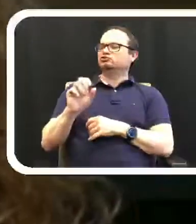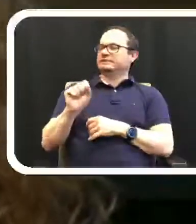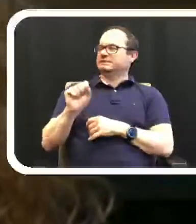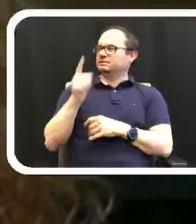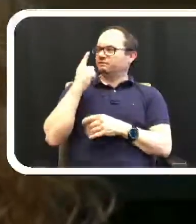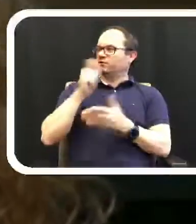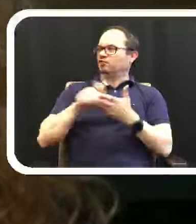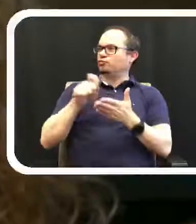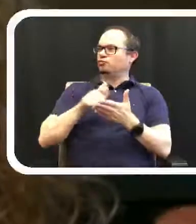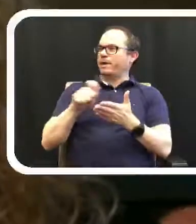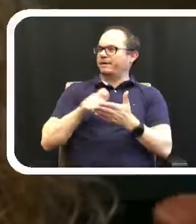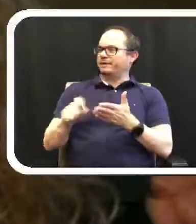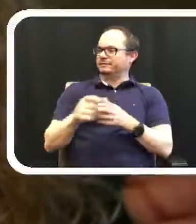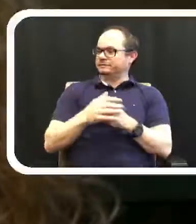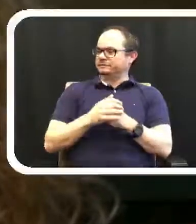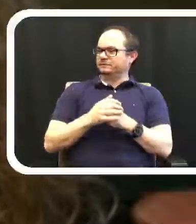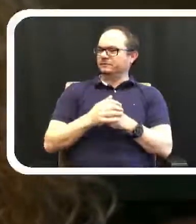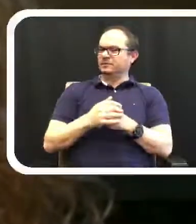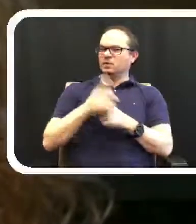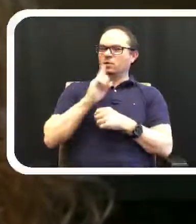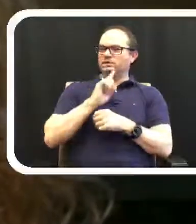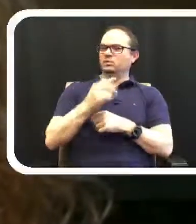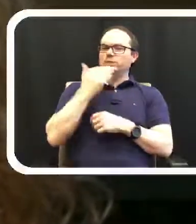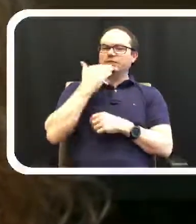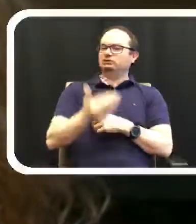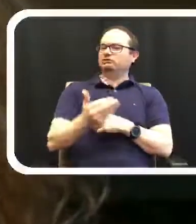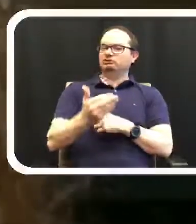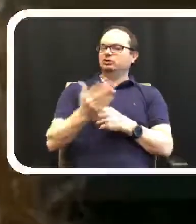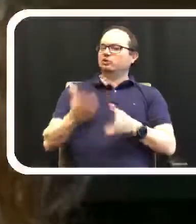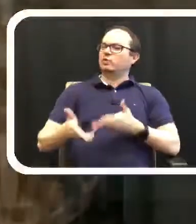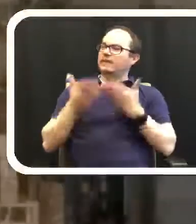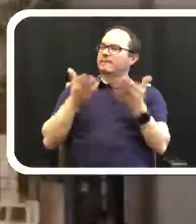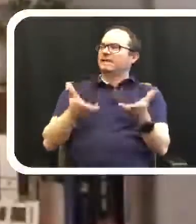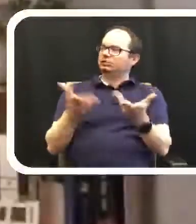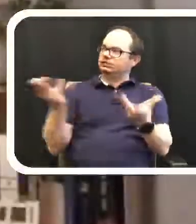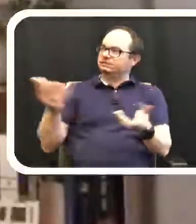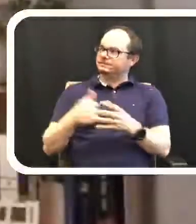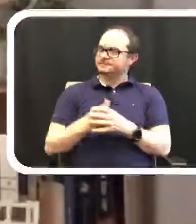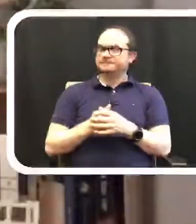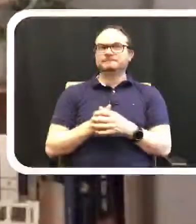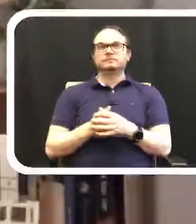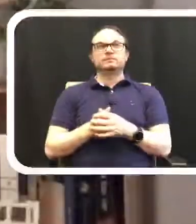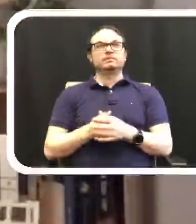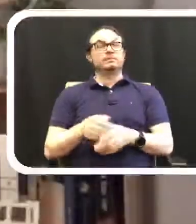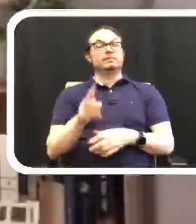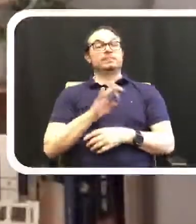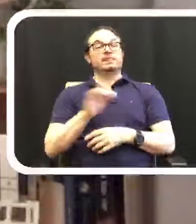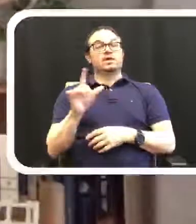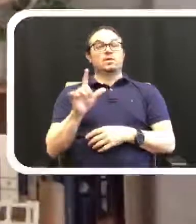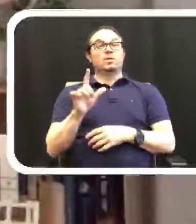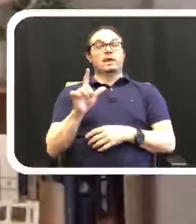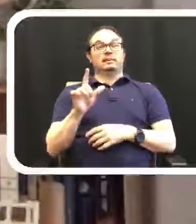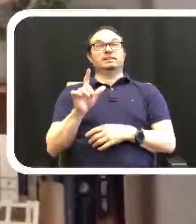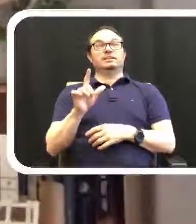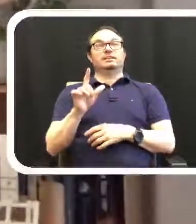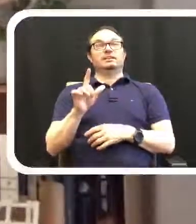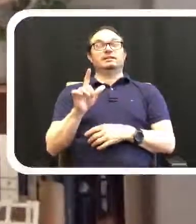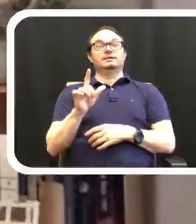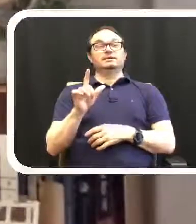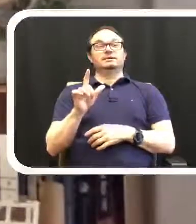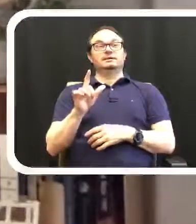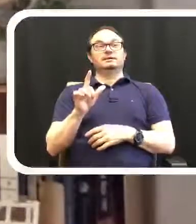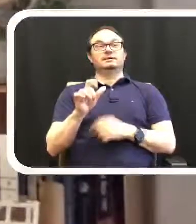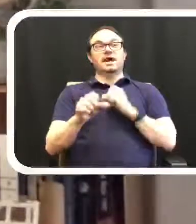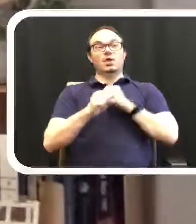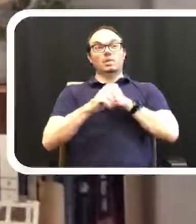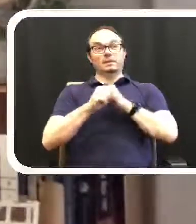to writing. What are some really good recommendations? Well, first, I'll go ahead and